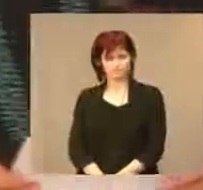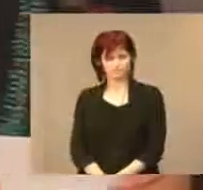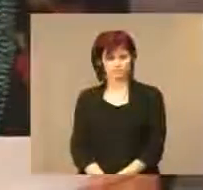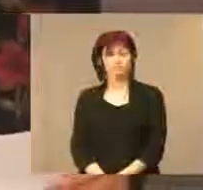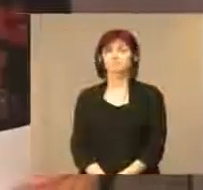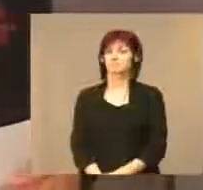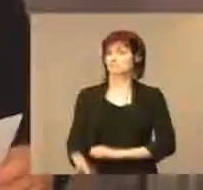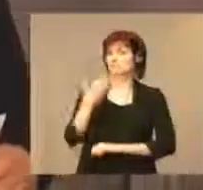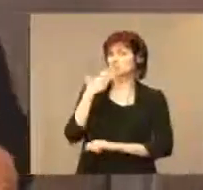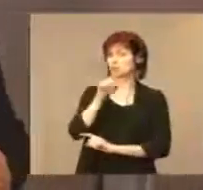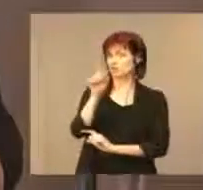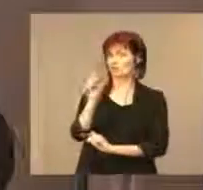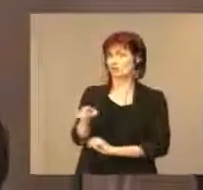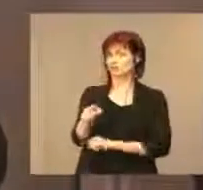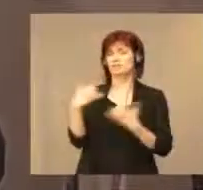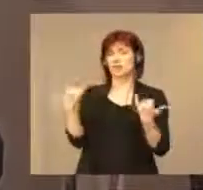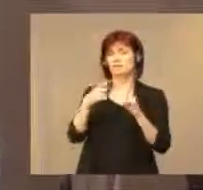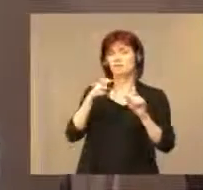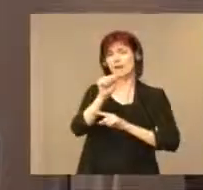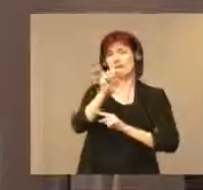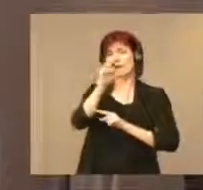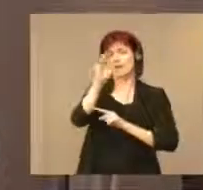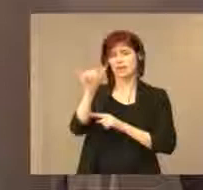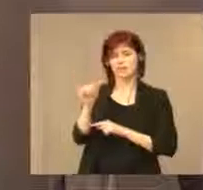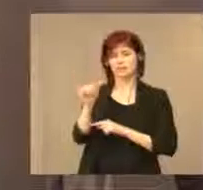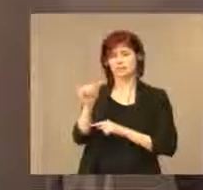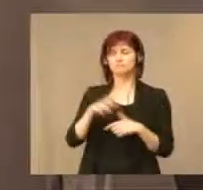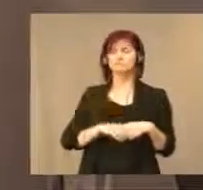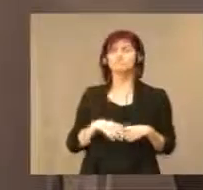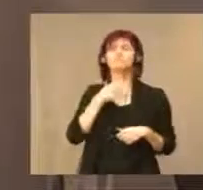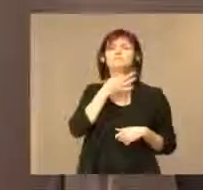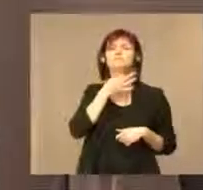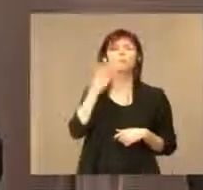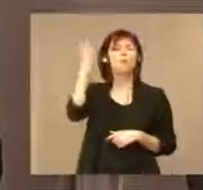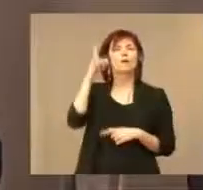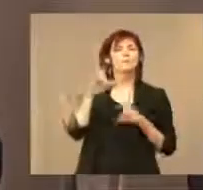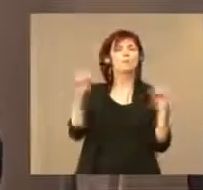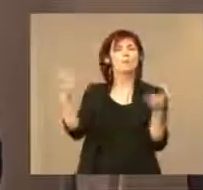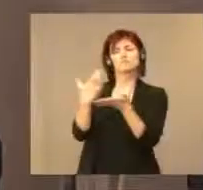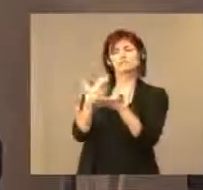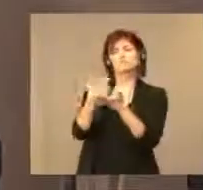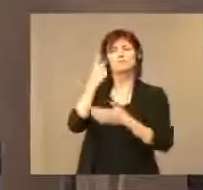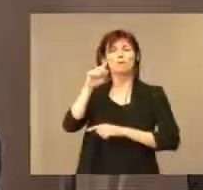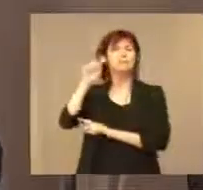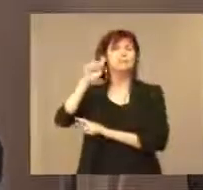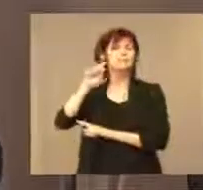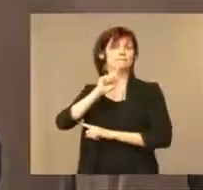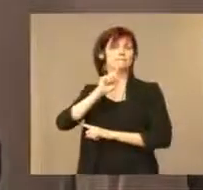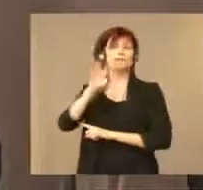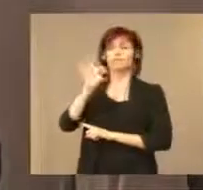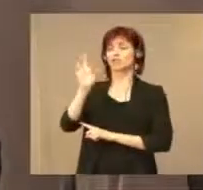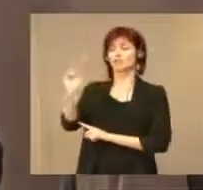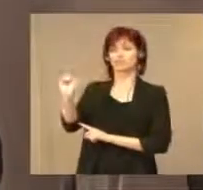This is a good question. I guess it's from Amy. Why are there no resources for deaf First